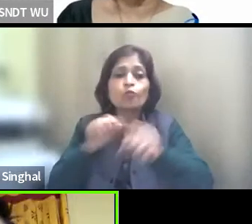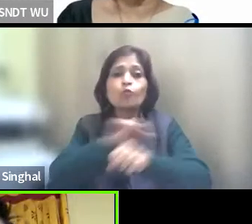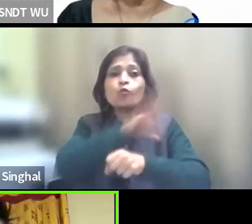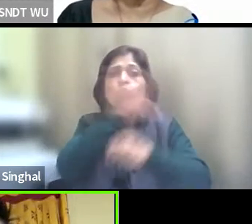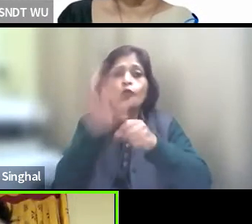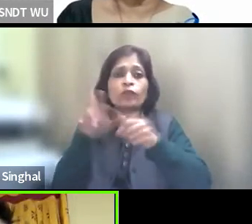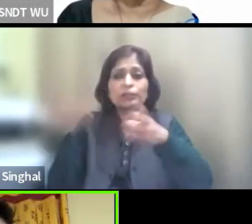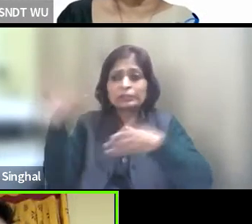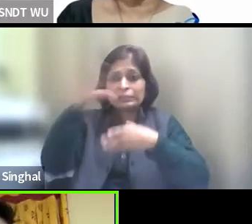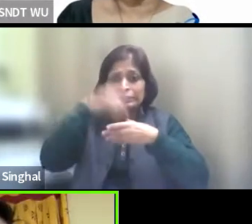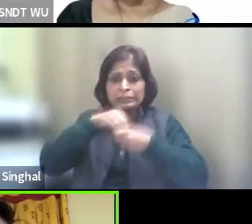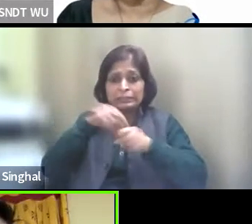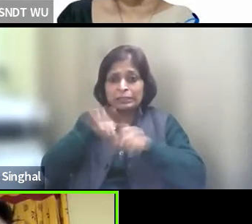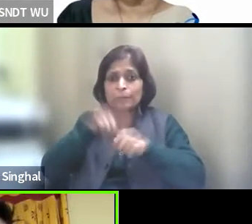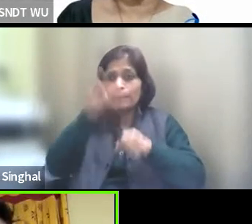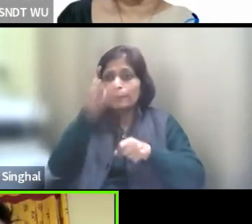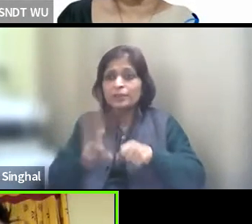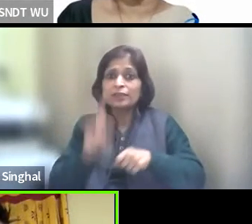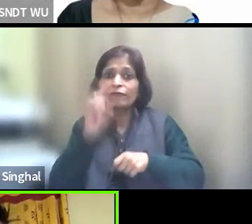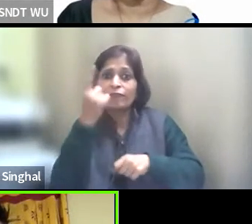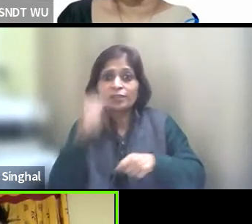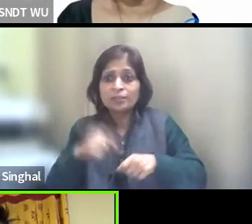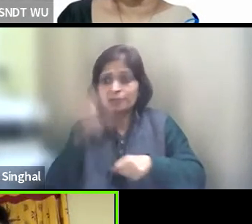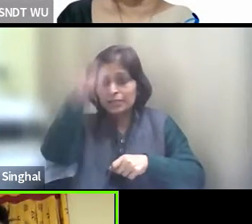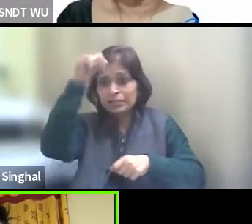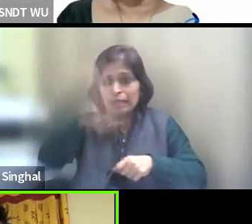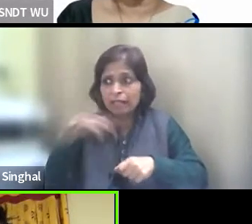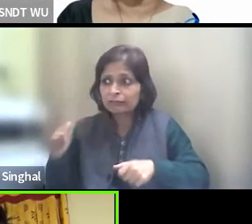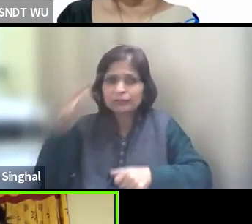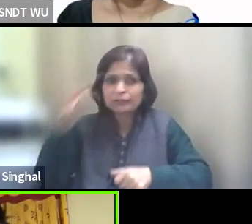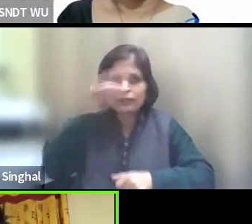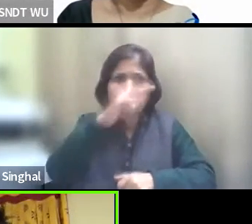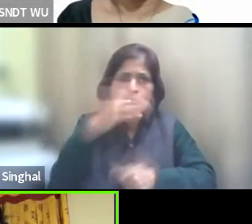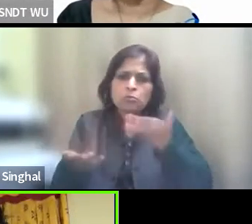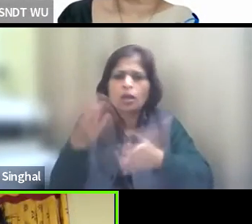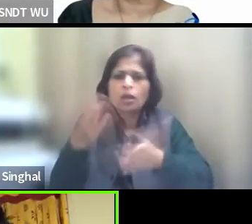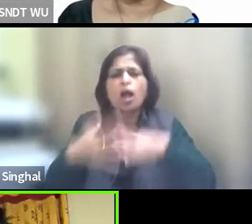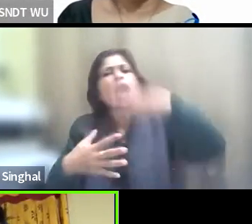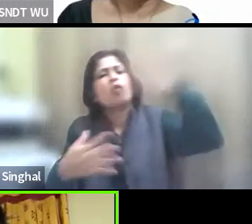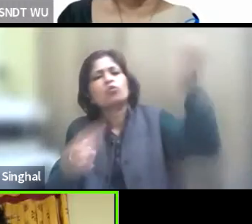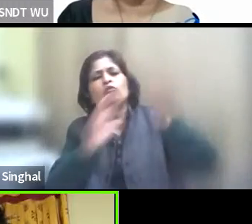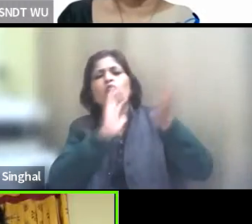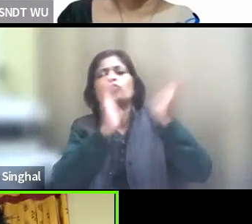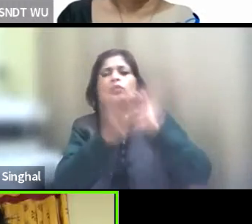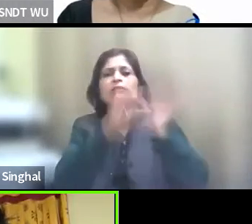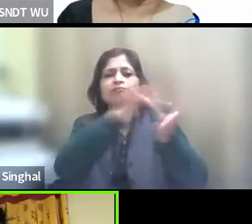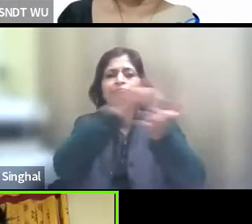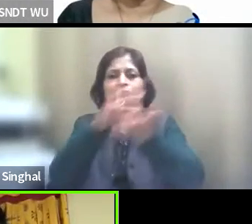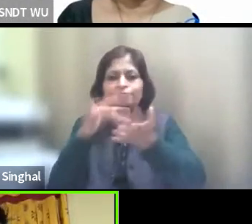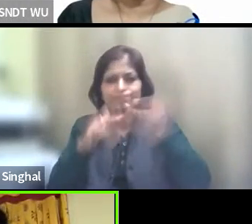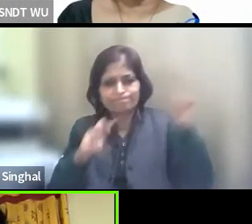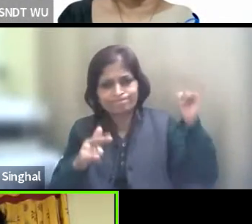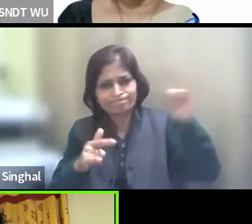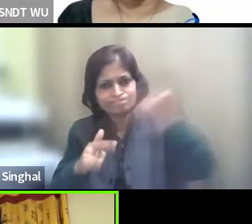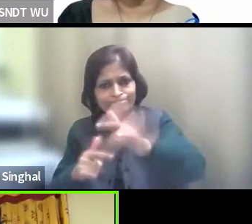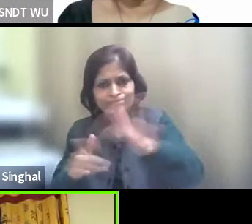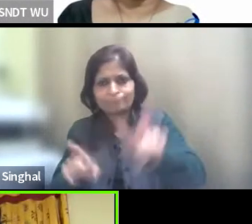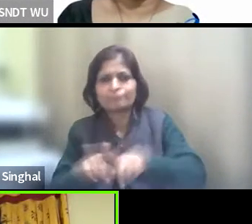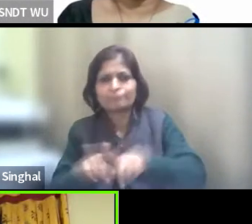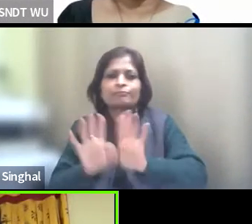this way, because even if it had not come from India, it would have come from other parts of the world. So for